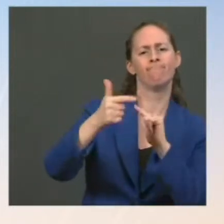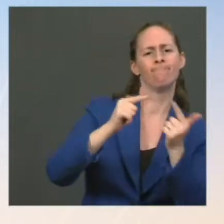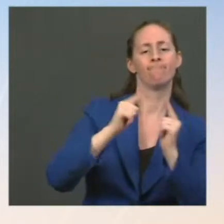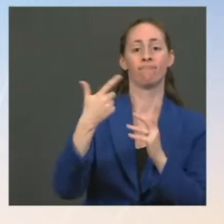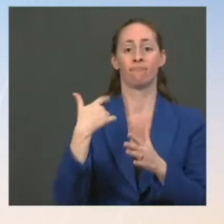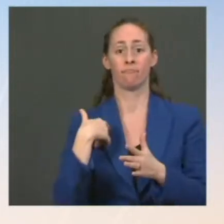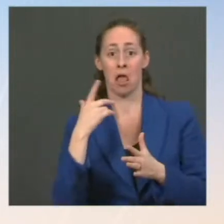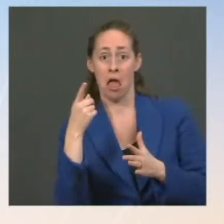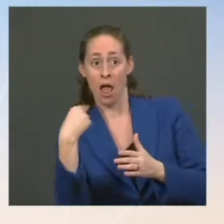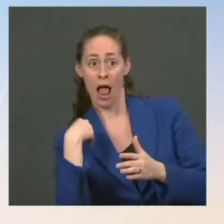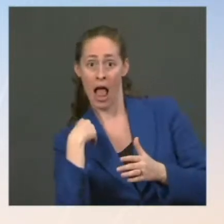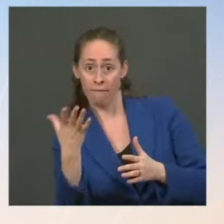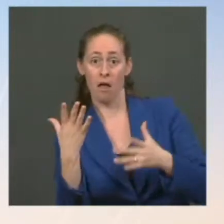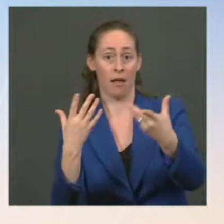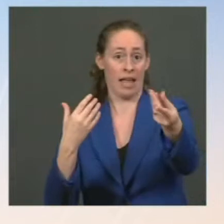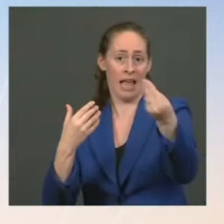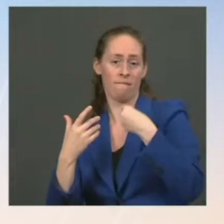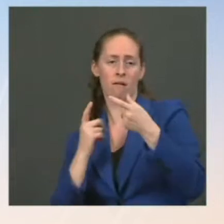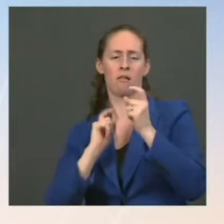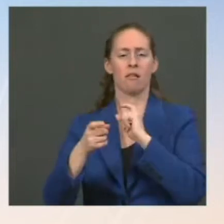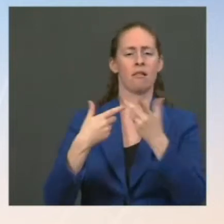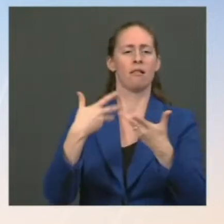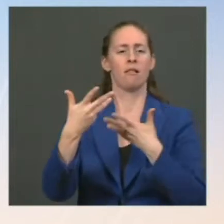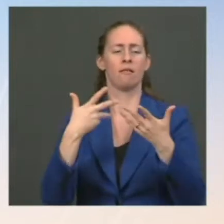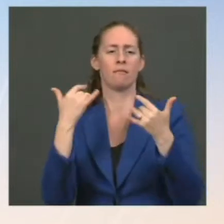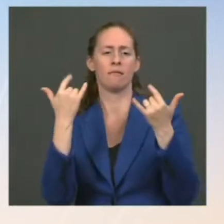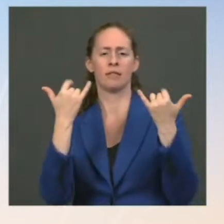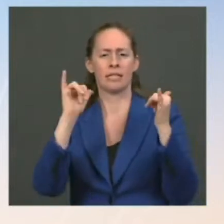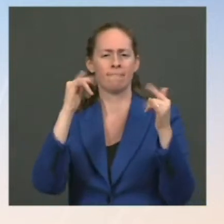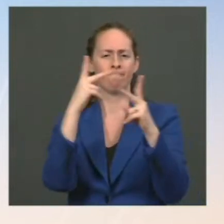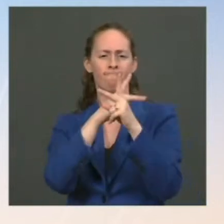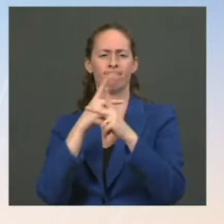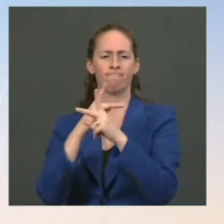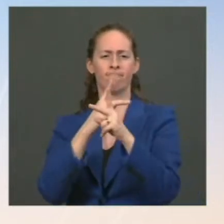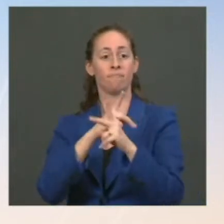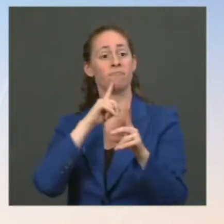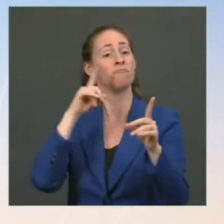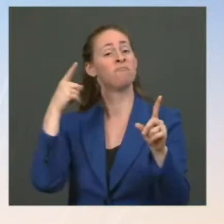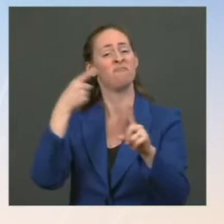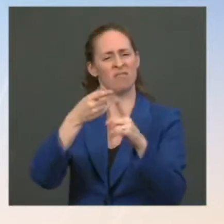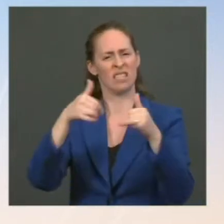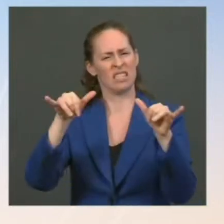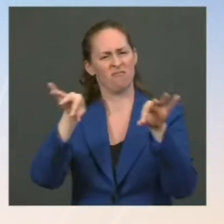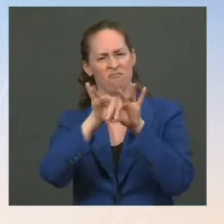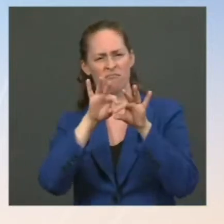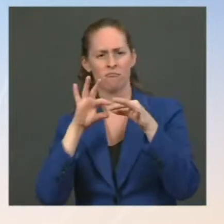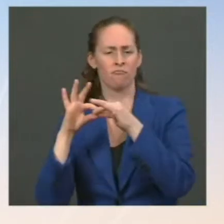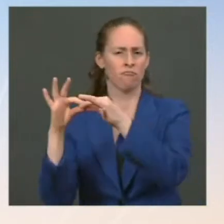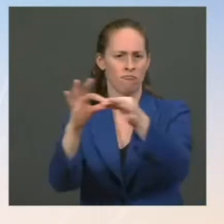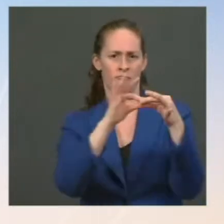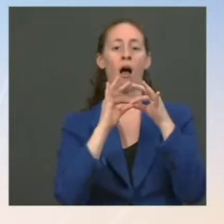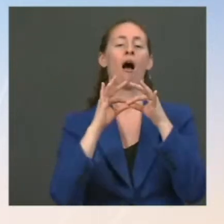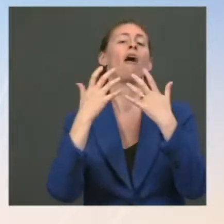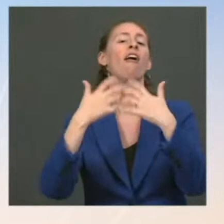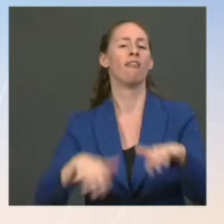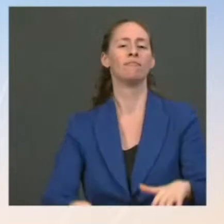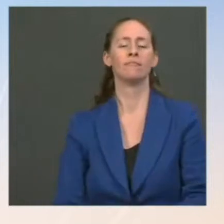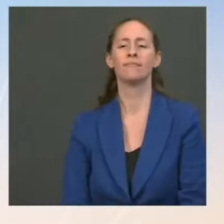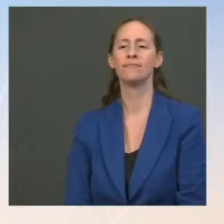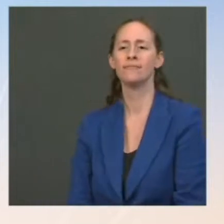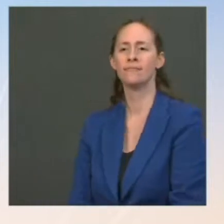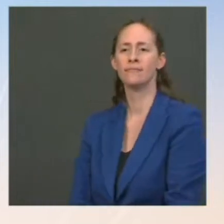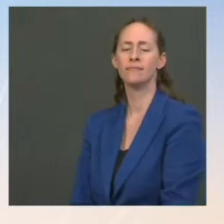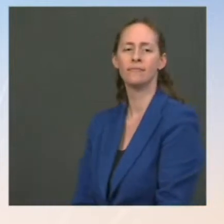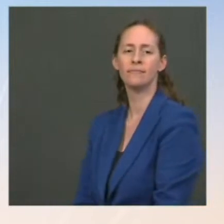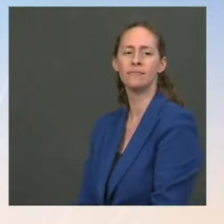to help unify the caucus to get to a conclusive outcome here. Yeah. Well, if